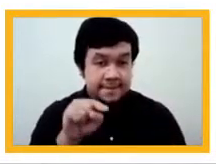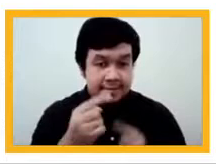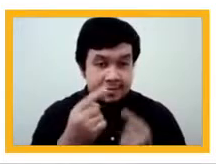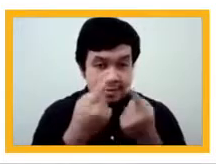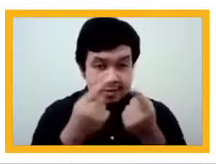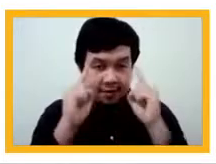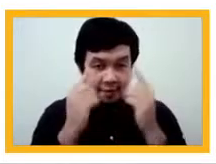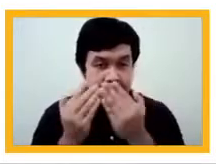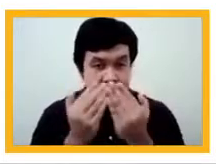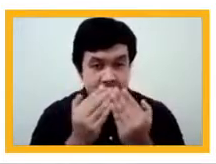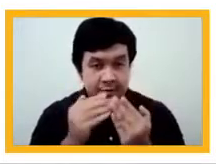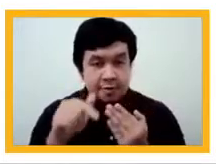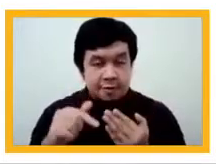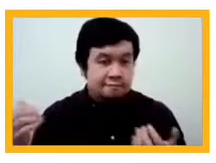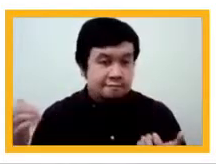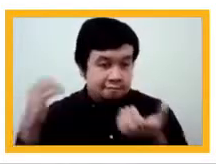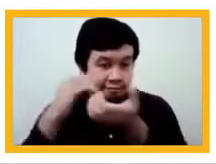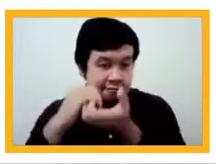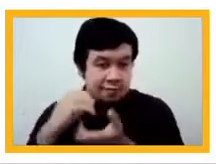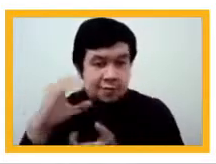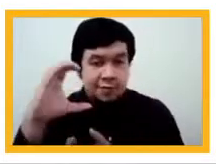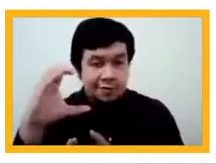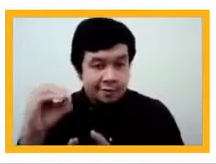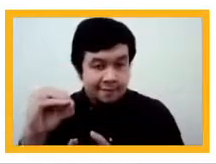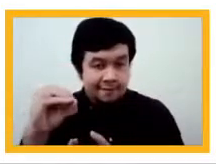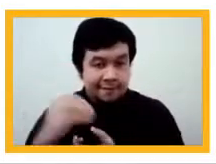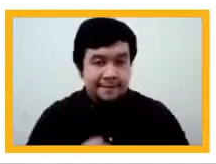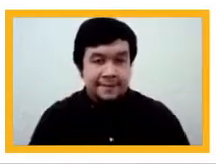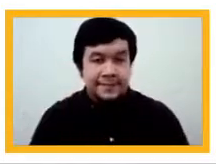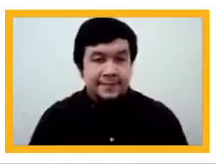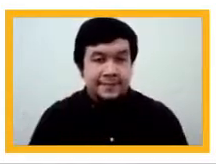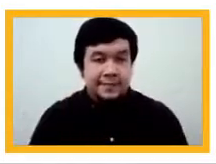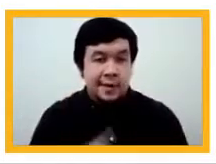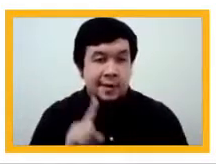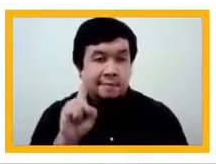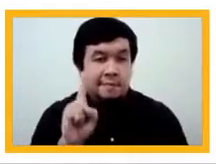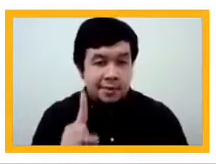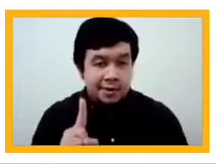But Professor Lewis summarized